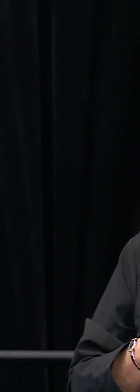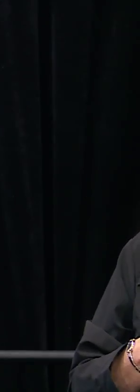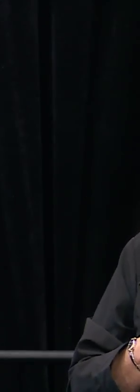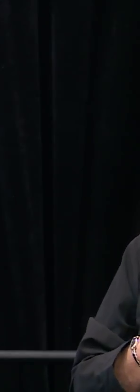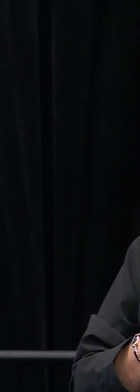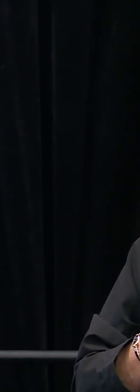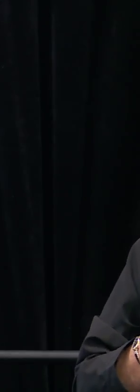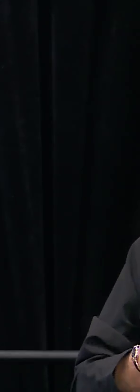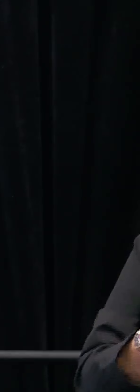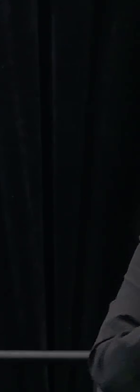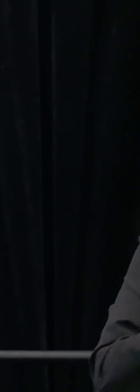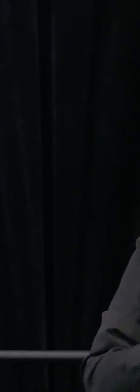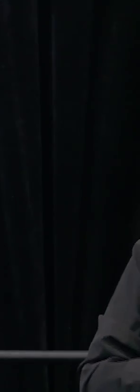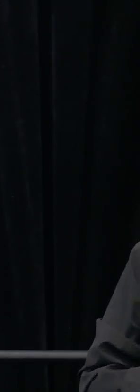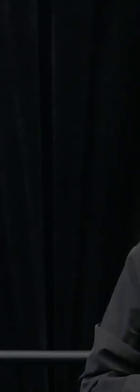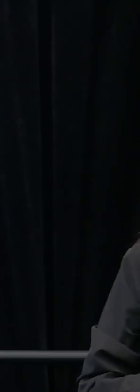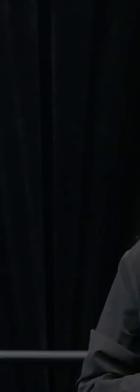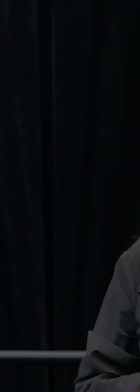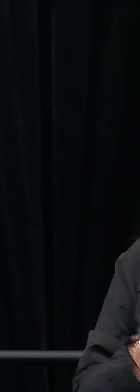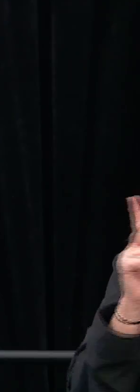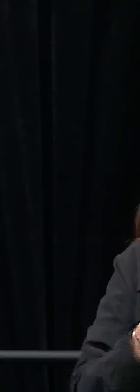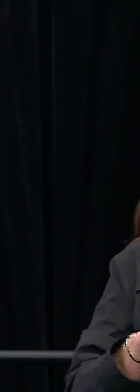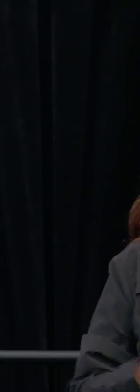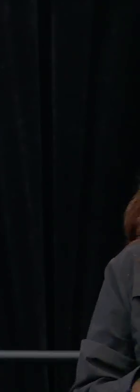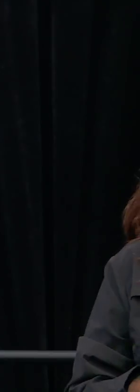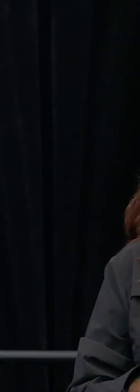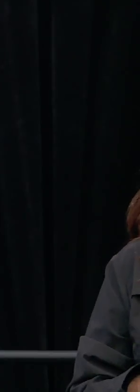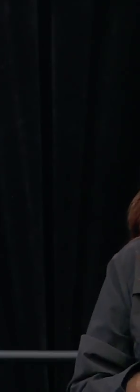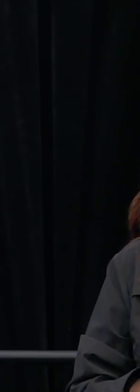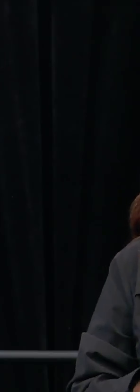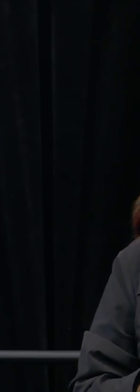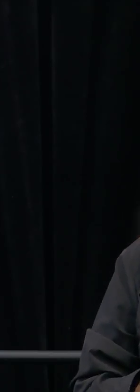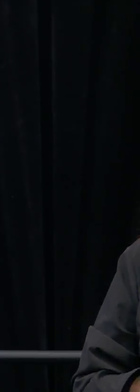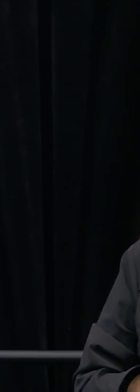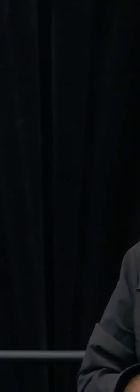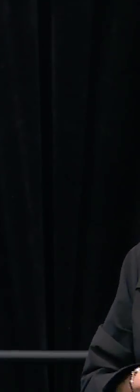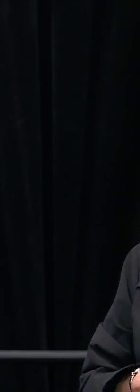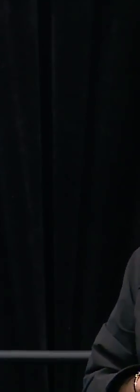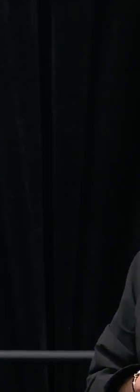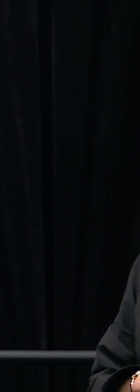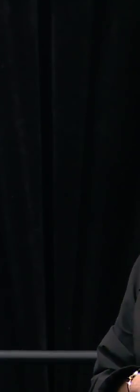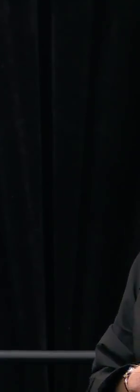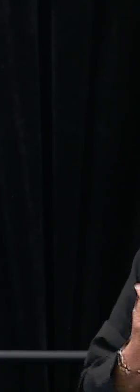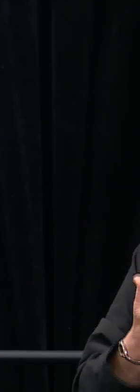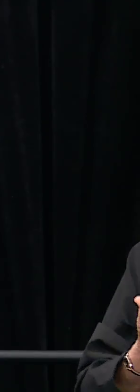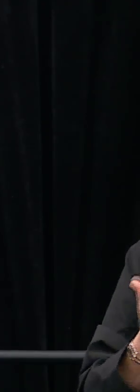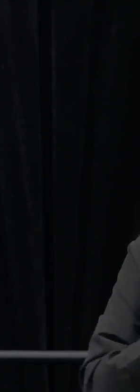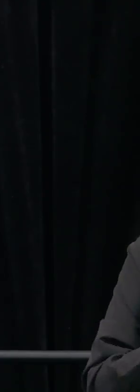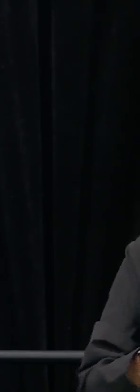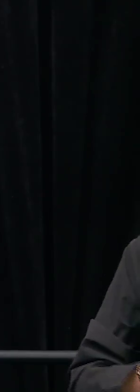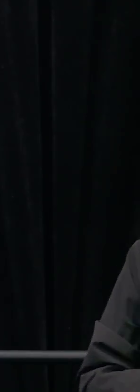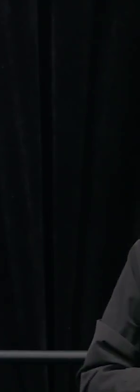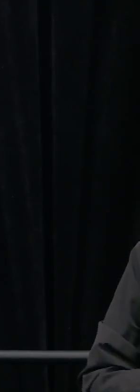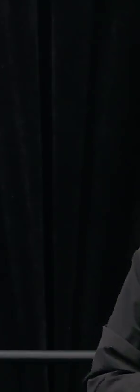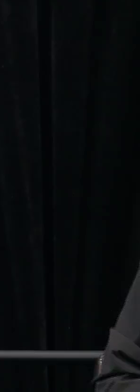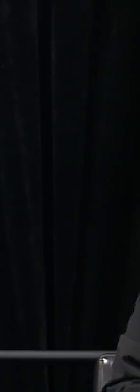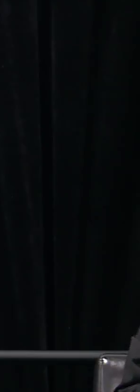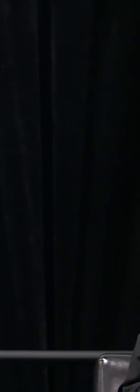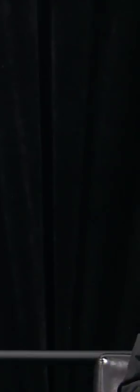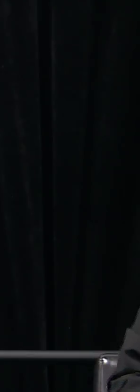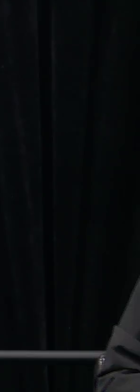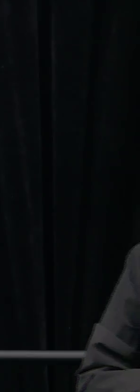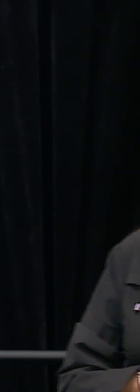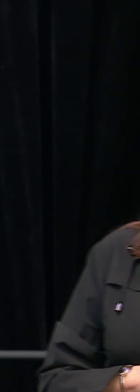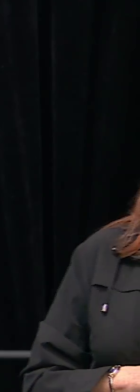and I met deaf and hard of hearing people, this is also what I found out. In a